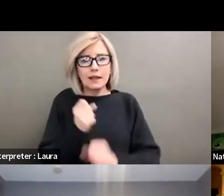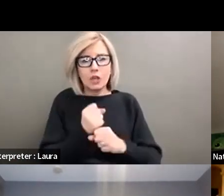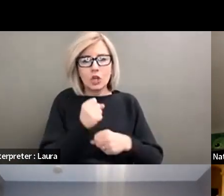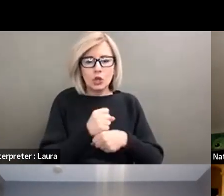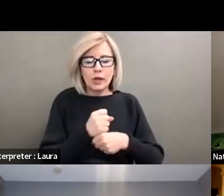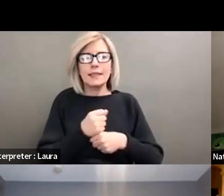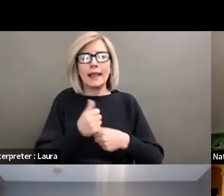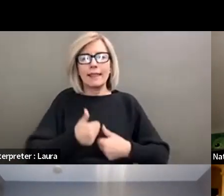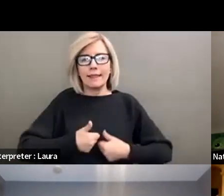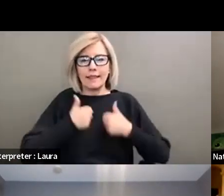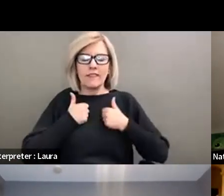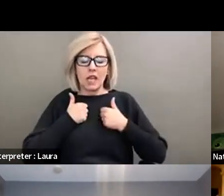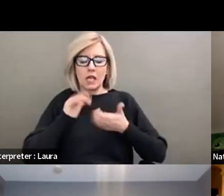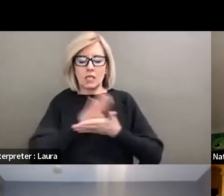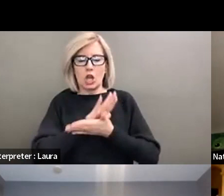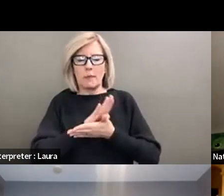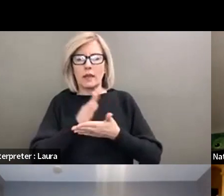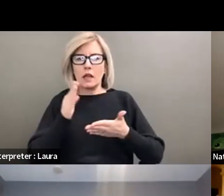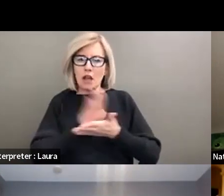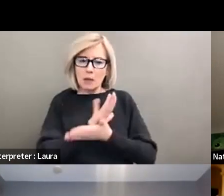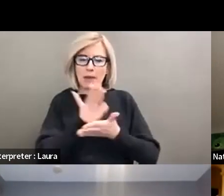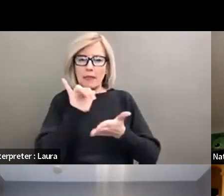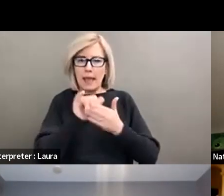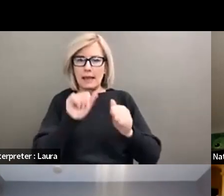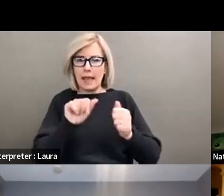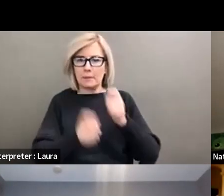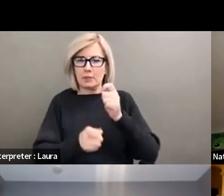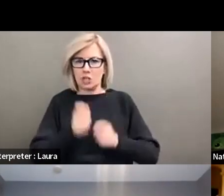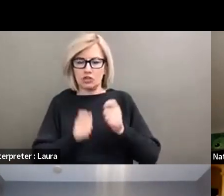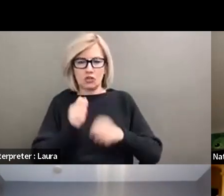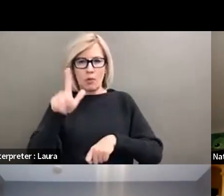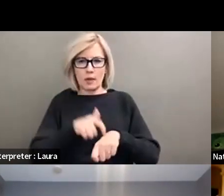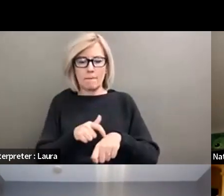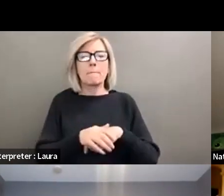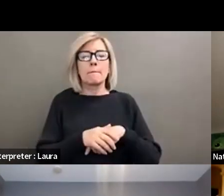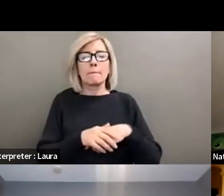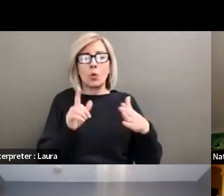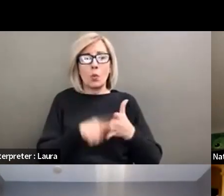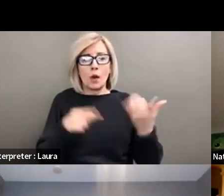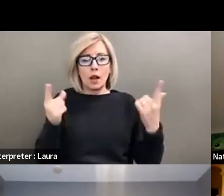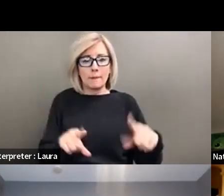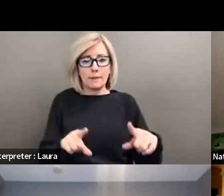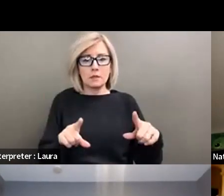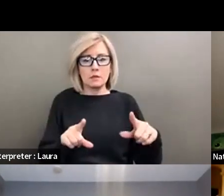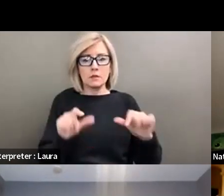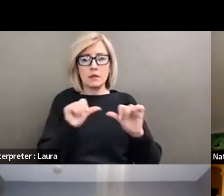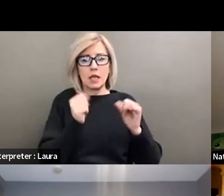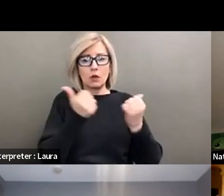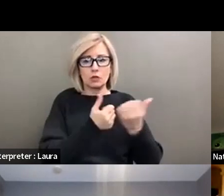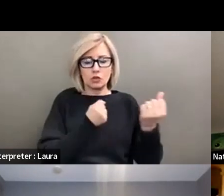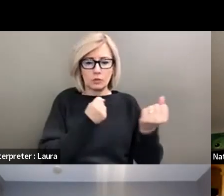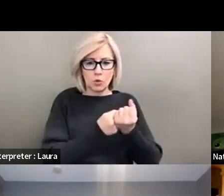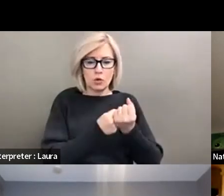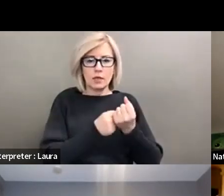living document. And what is happening is we do the association support Senate